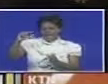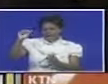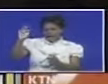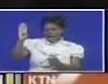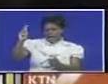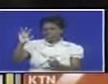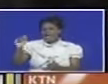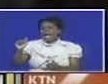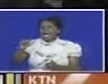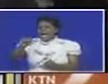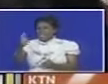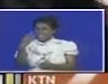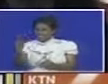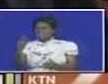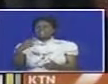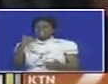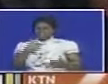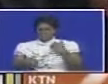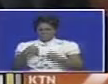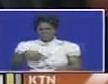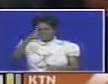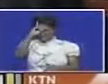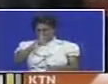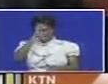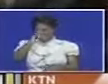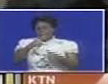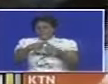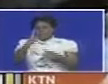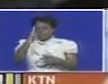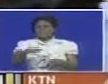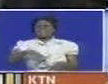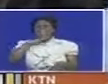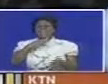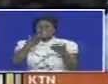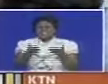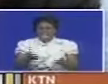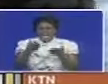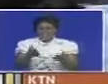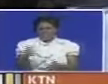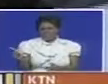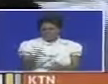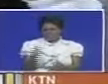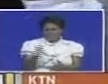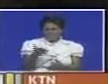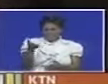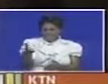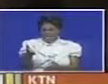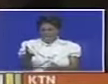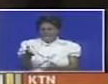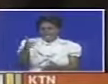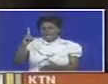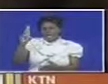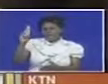watu wengine watatu wamejeruhiwa vibaya, huku mmoja akiuawa papo hapo katika mashambulizi ya kinyama katika kitongoji cha